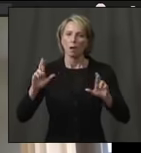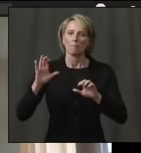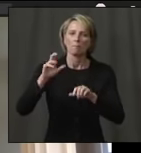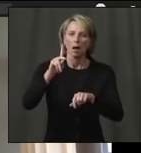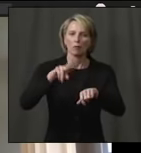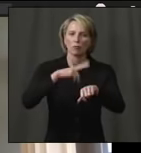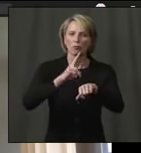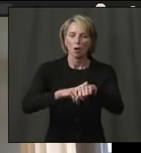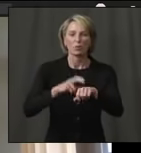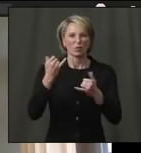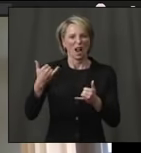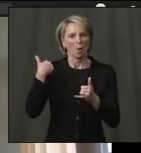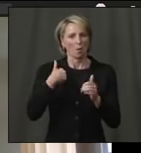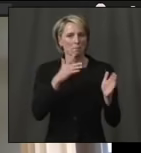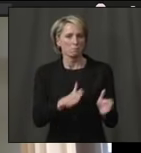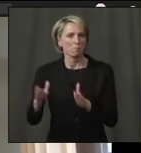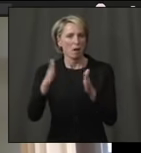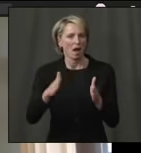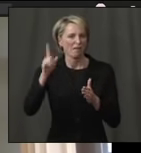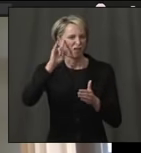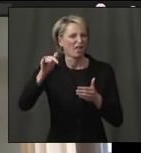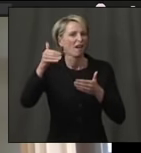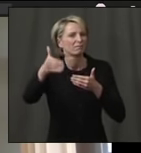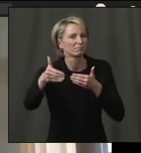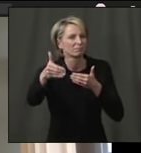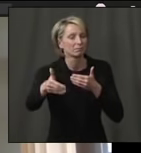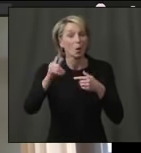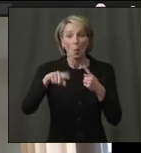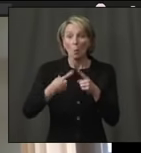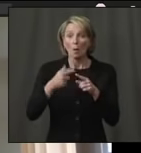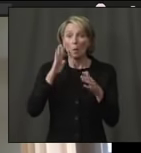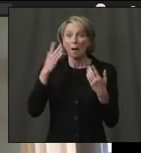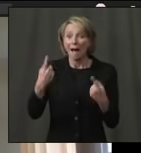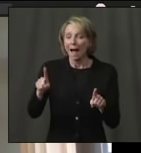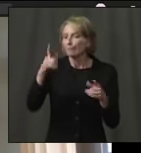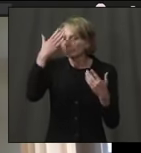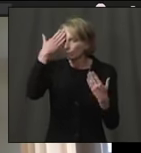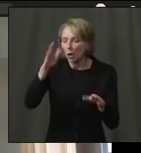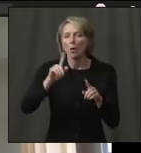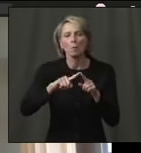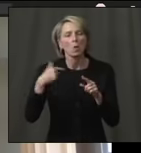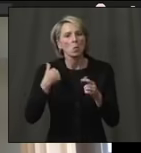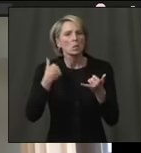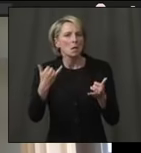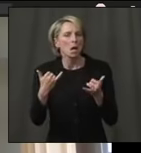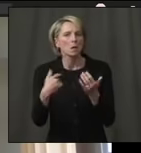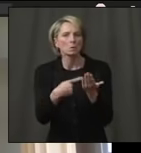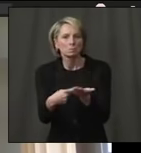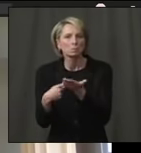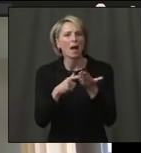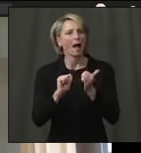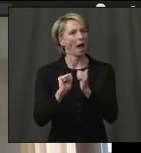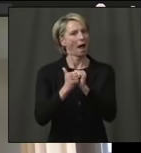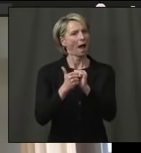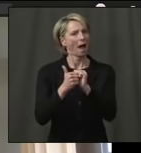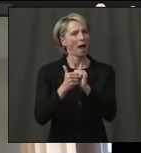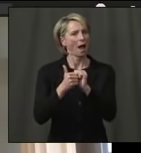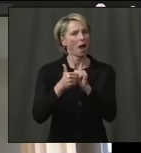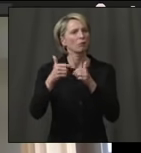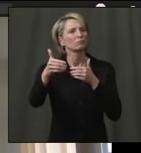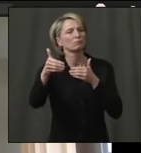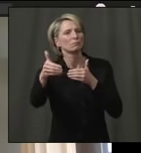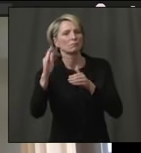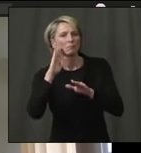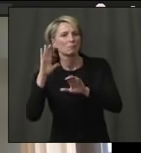community in our state to choose a coordinator. And we're going to ask our municipal leaders